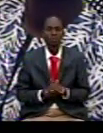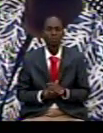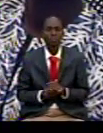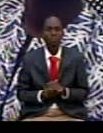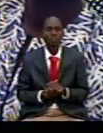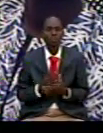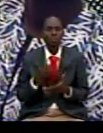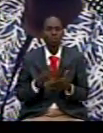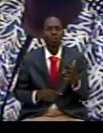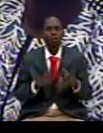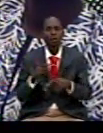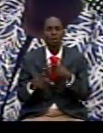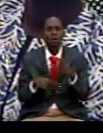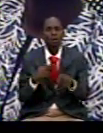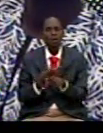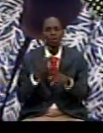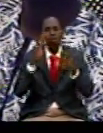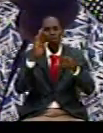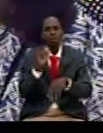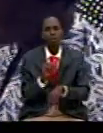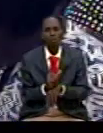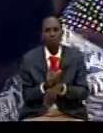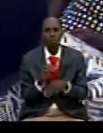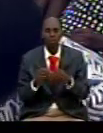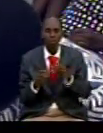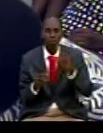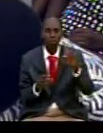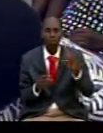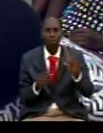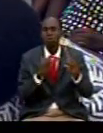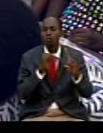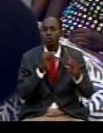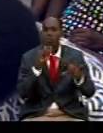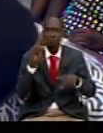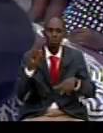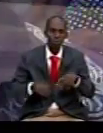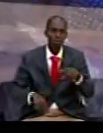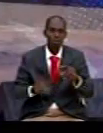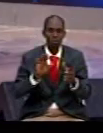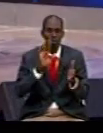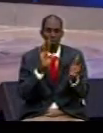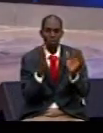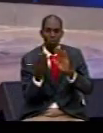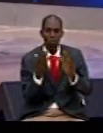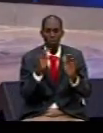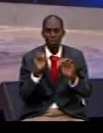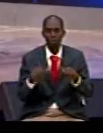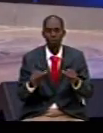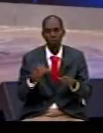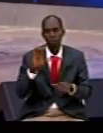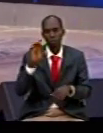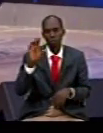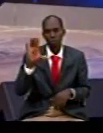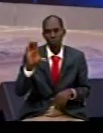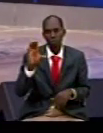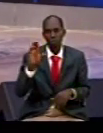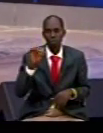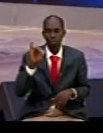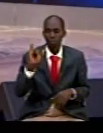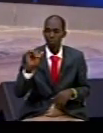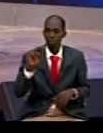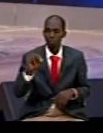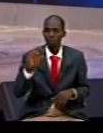What kind of miracle? Number one, incomparable miracle. incomparable miracle. Look at the